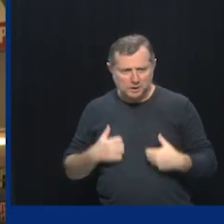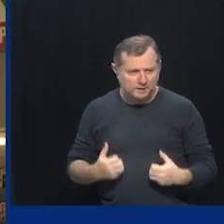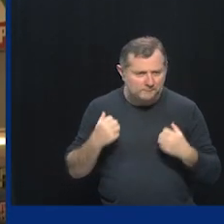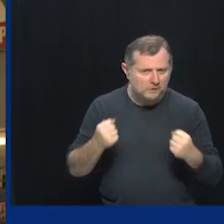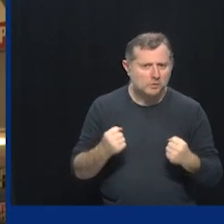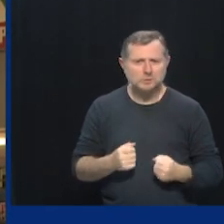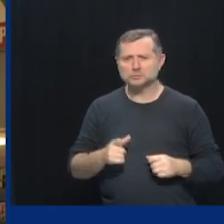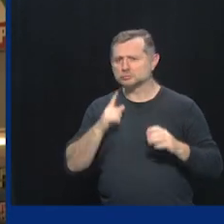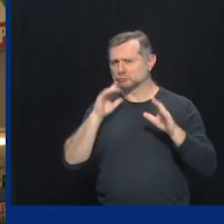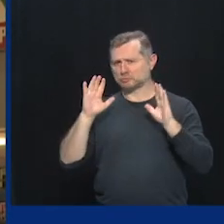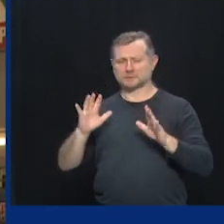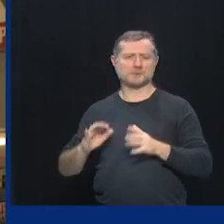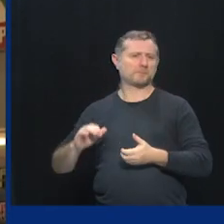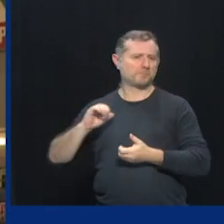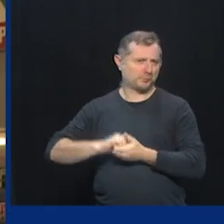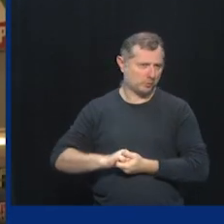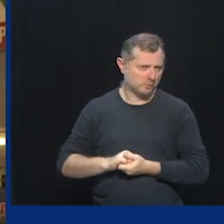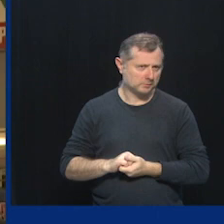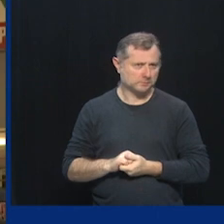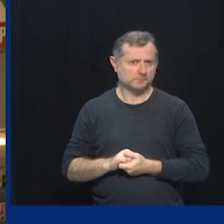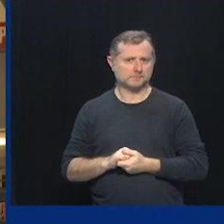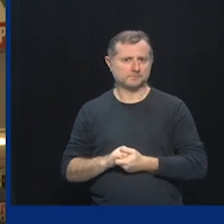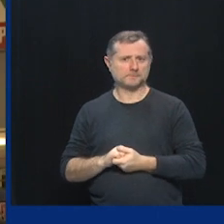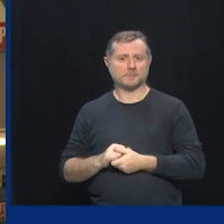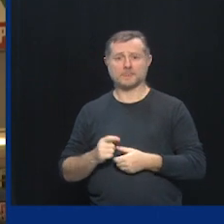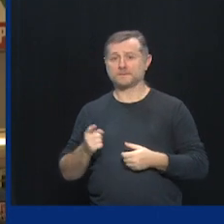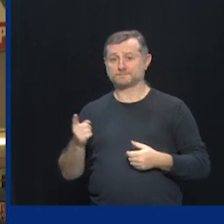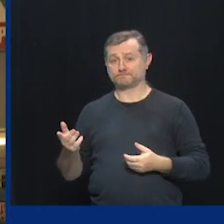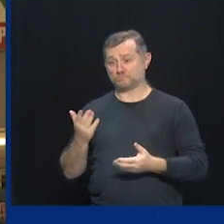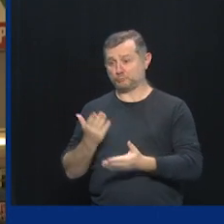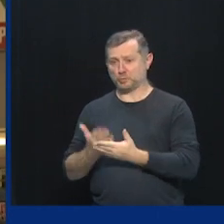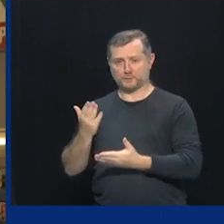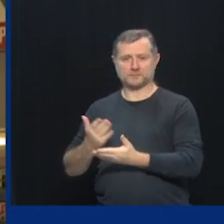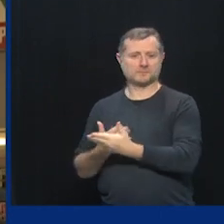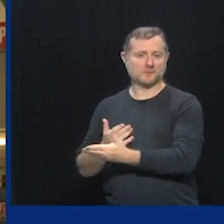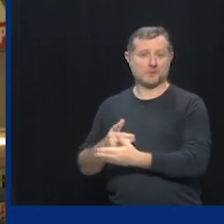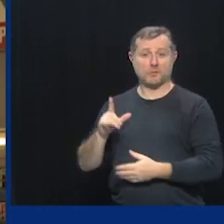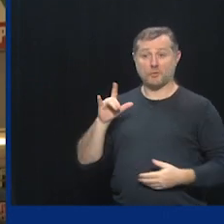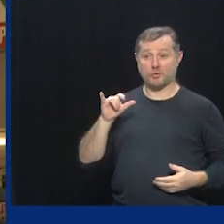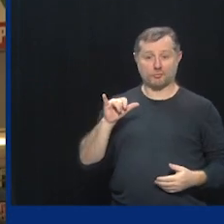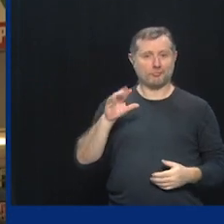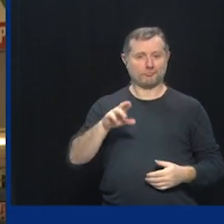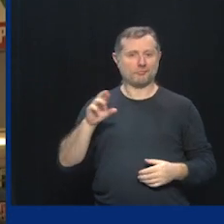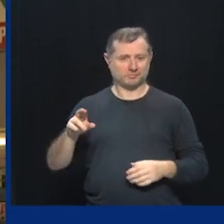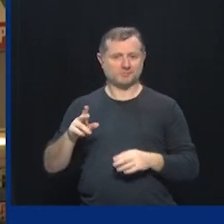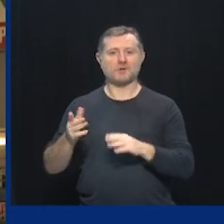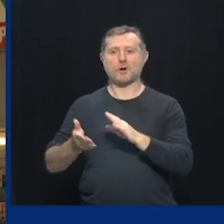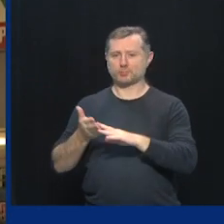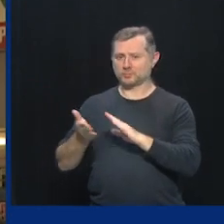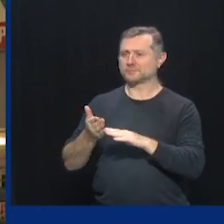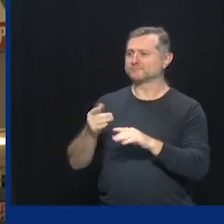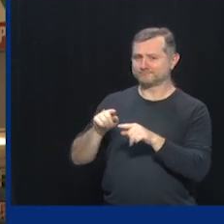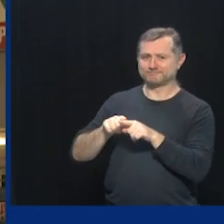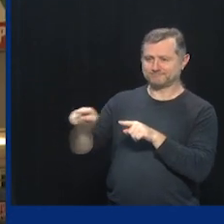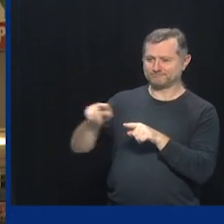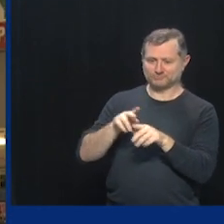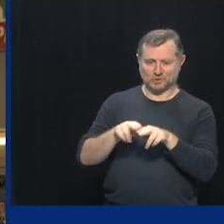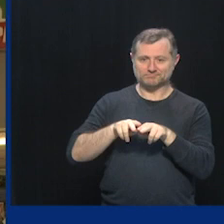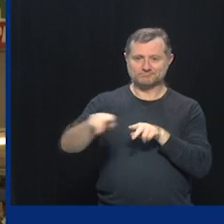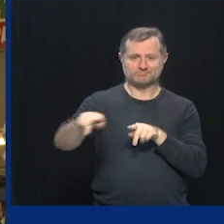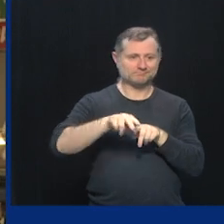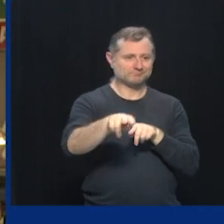partnership, and the proof is in the pudding. The Long Island Railroad is operating on every branch today. No one would have